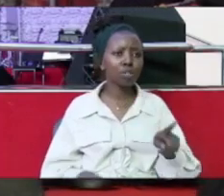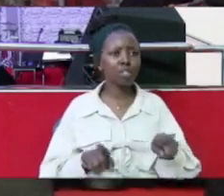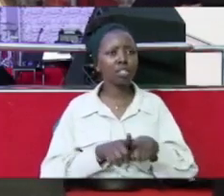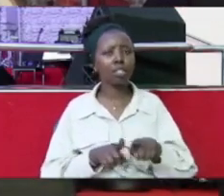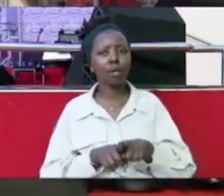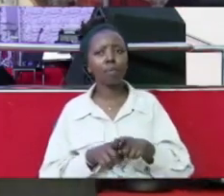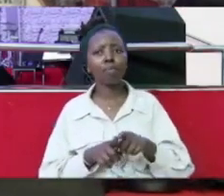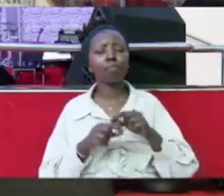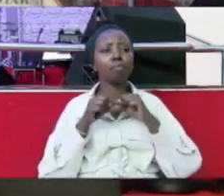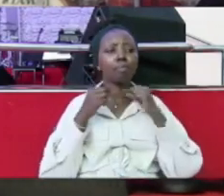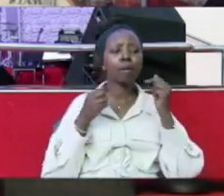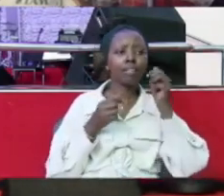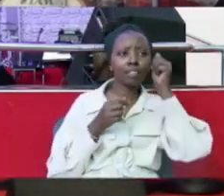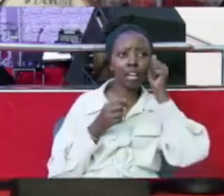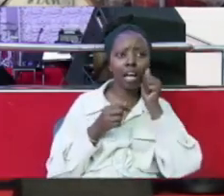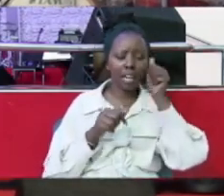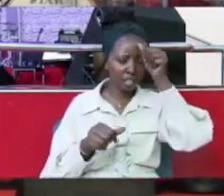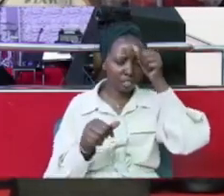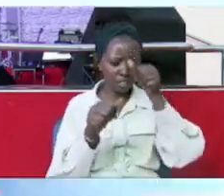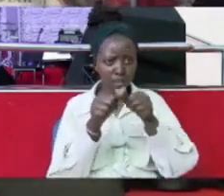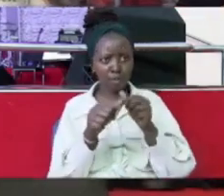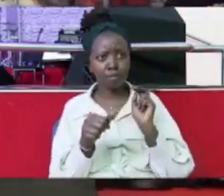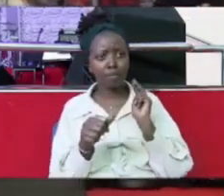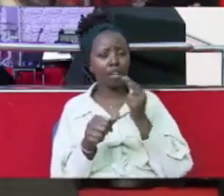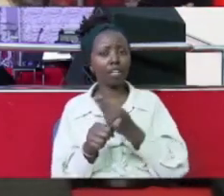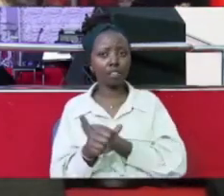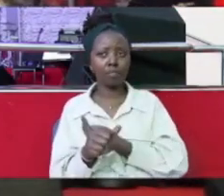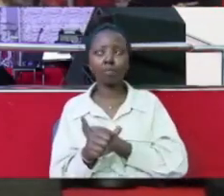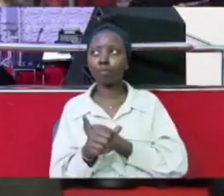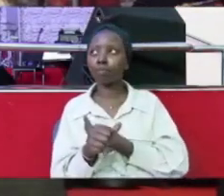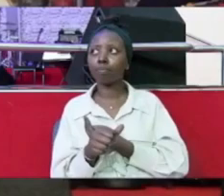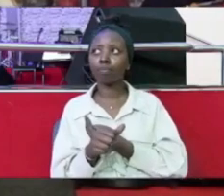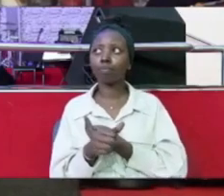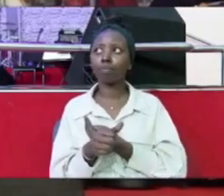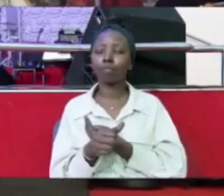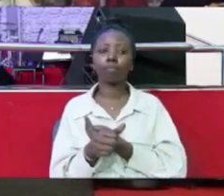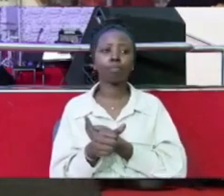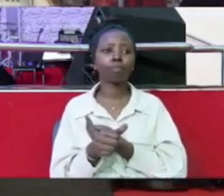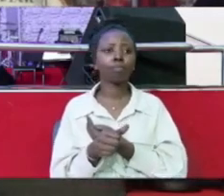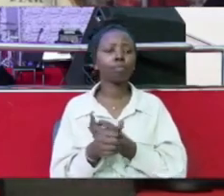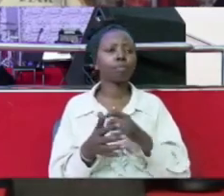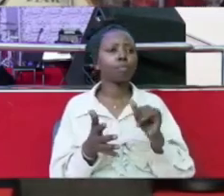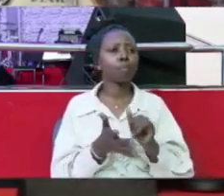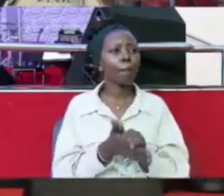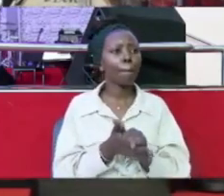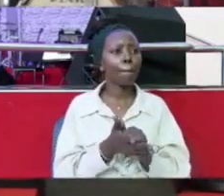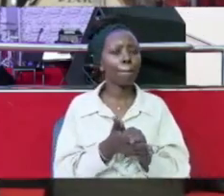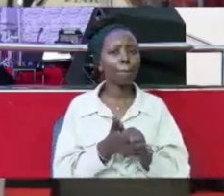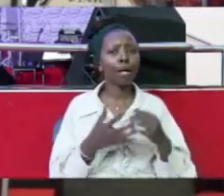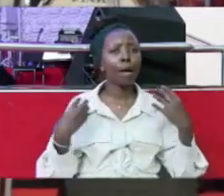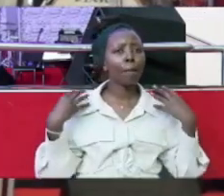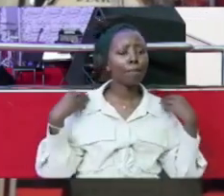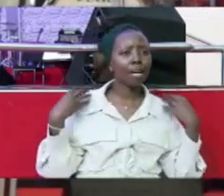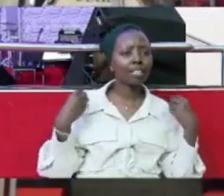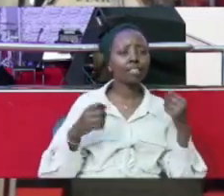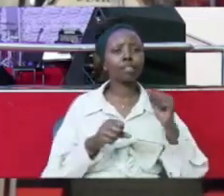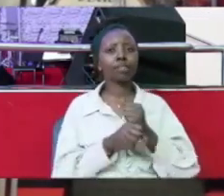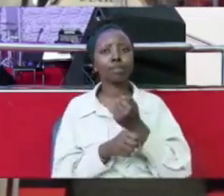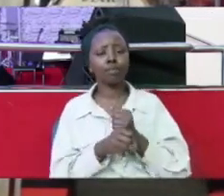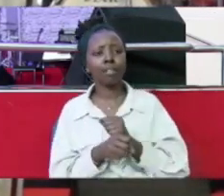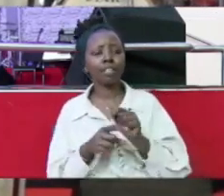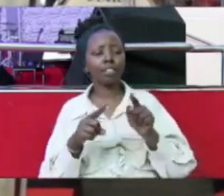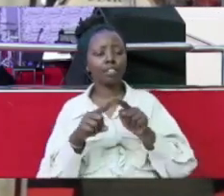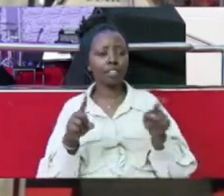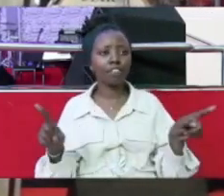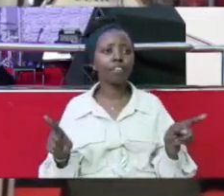yetu kila wakati na huwa anatukumbusha. Mom Reverend Aris. Kasisi Aris. That application makes the difference. Ni kwamba kutendeza